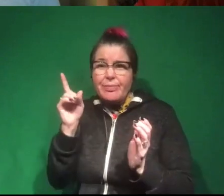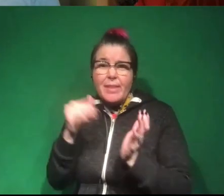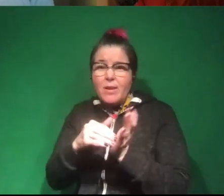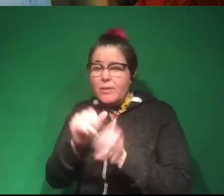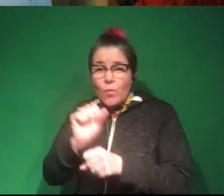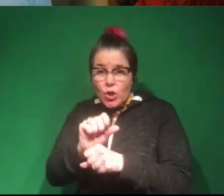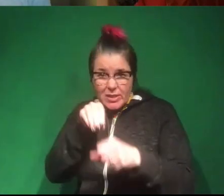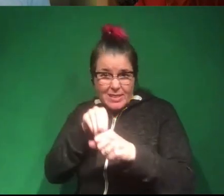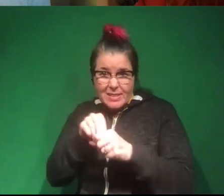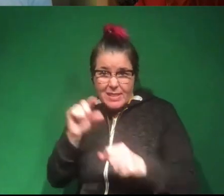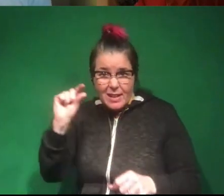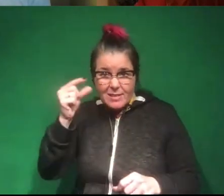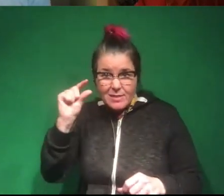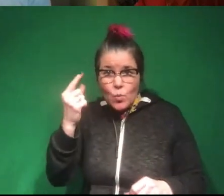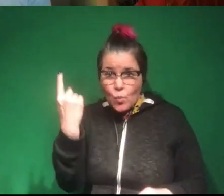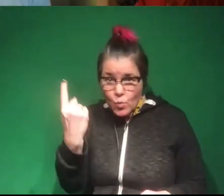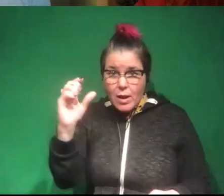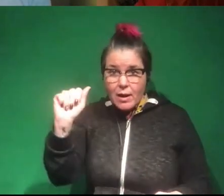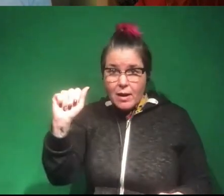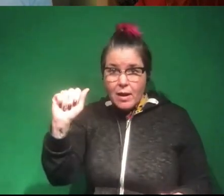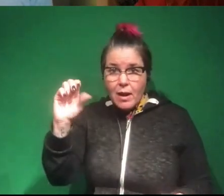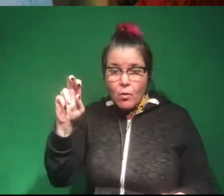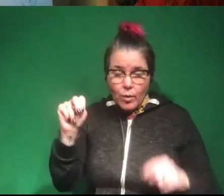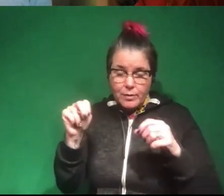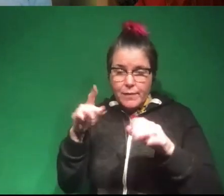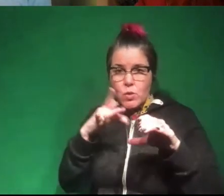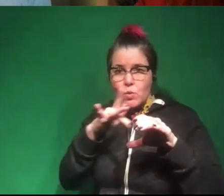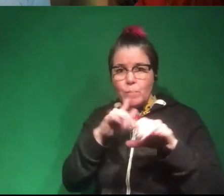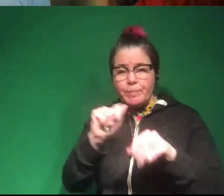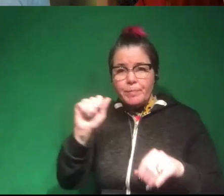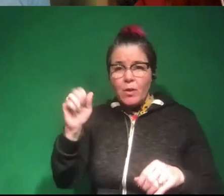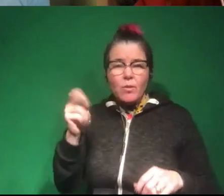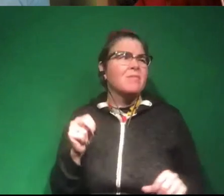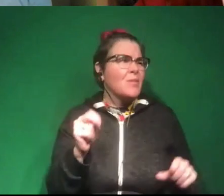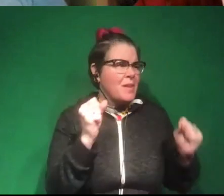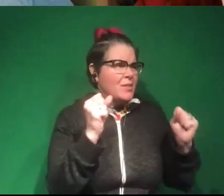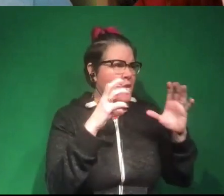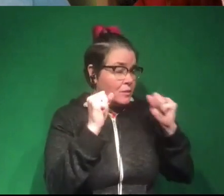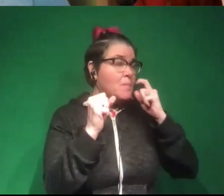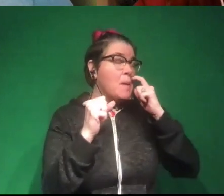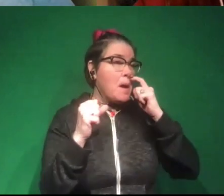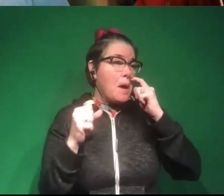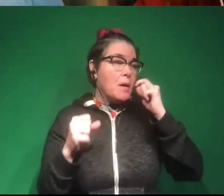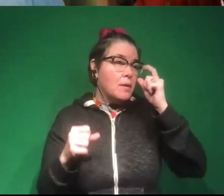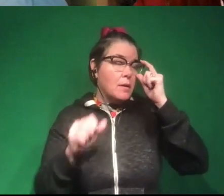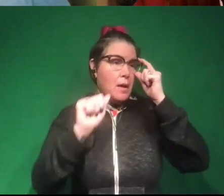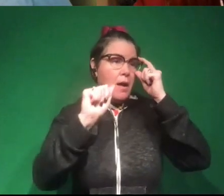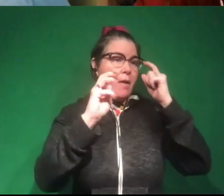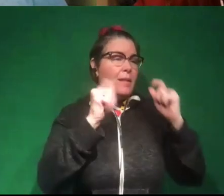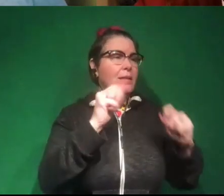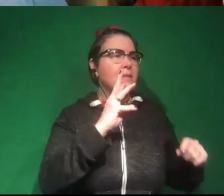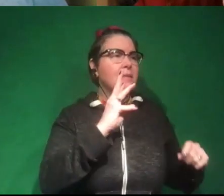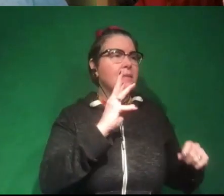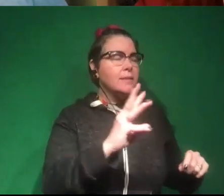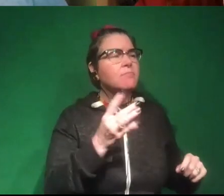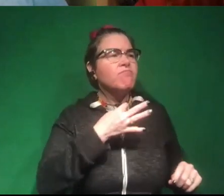workers inside an excavated acorn. That's awesome. Amelia, age 6, would like to know,